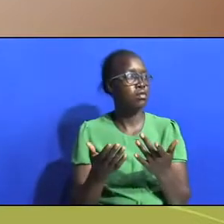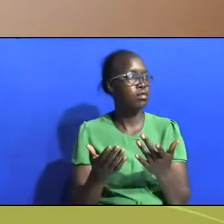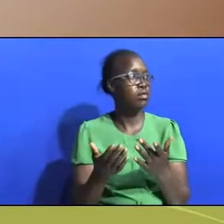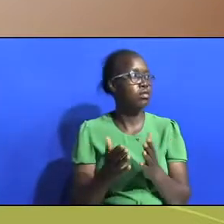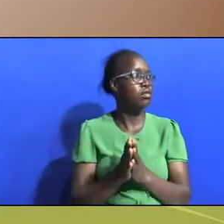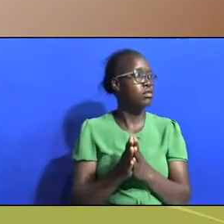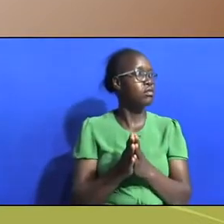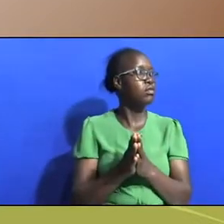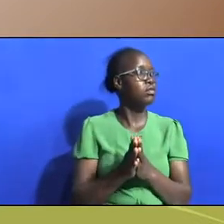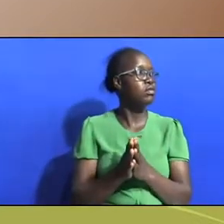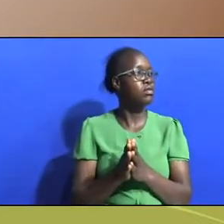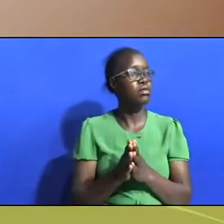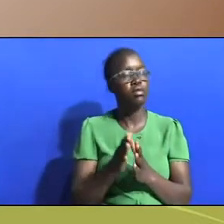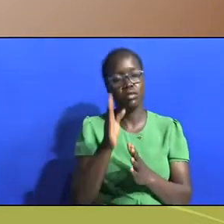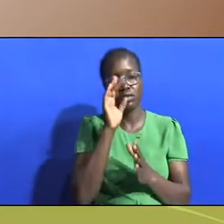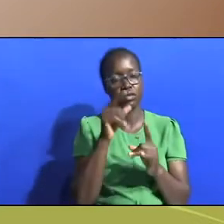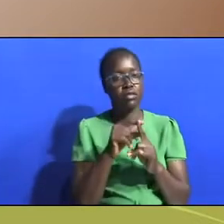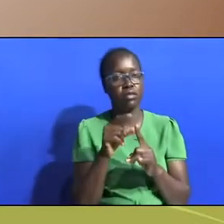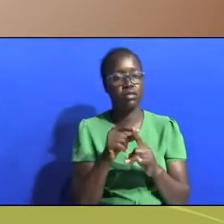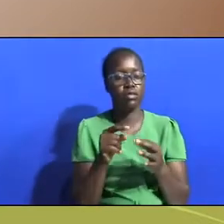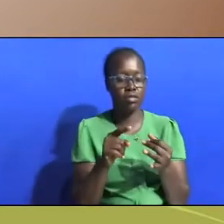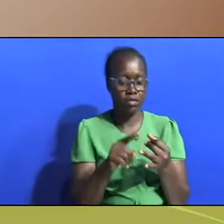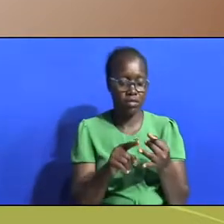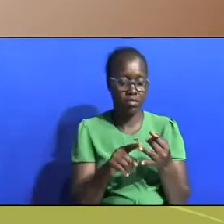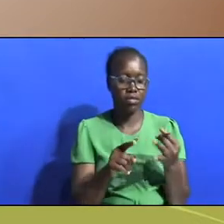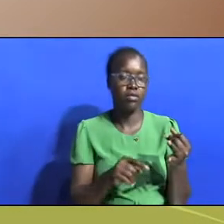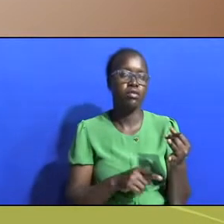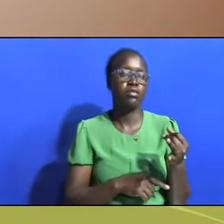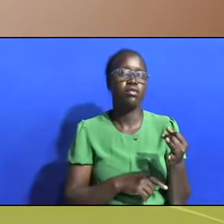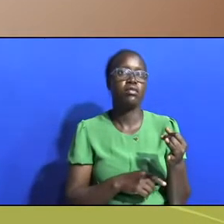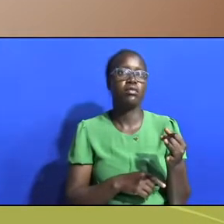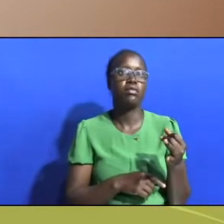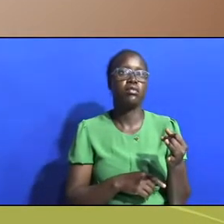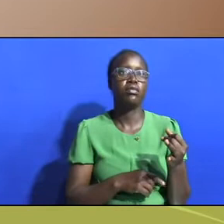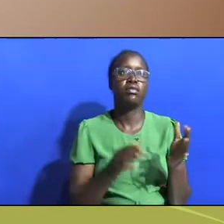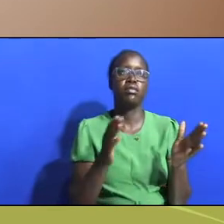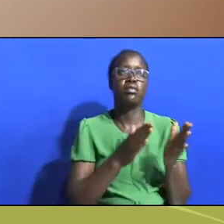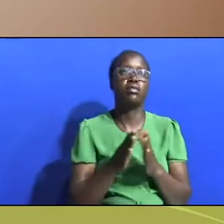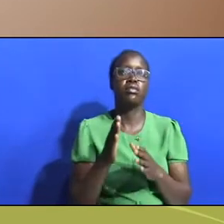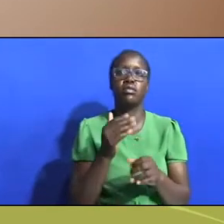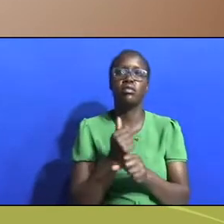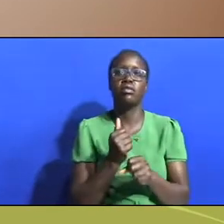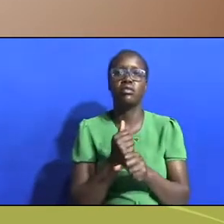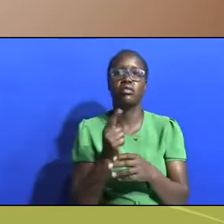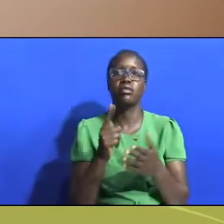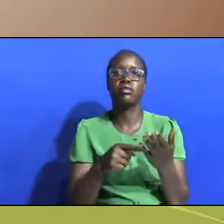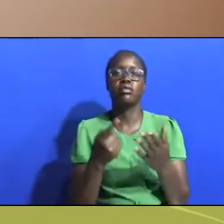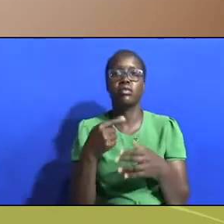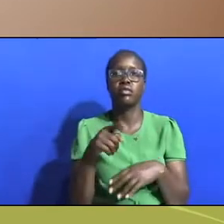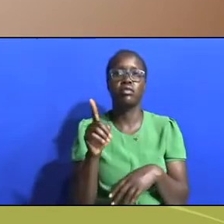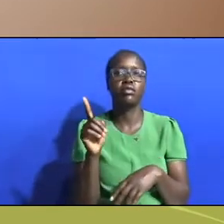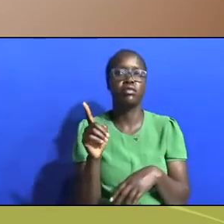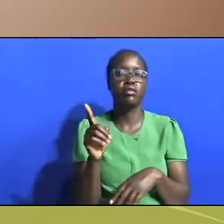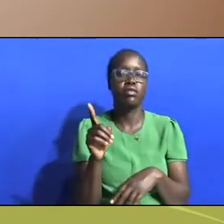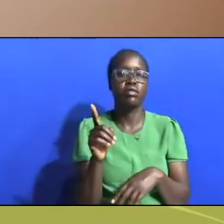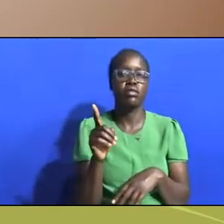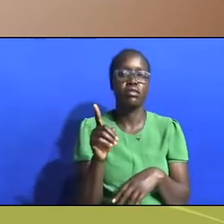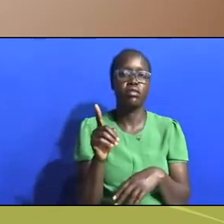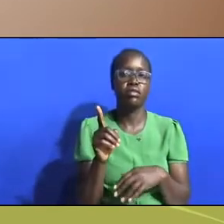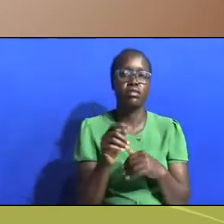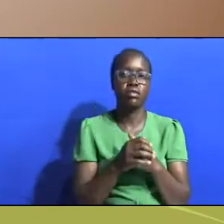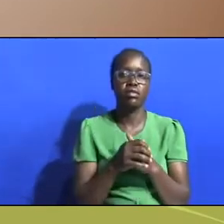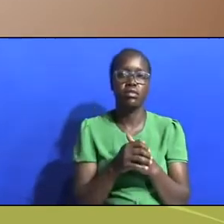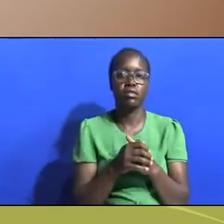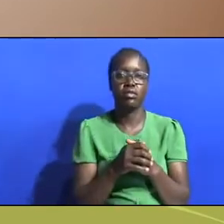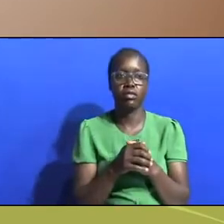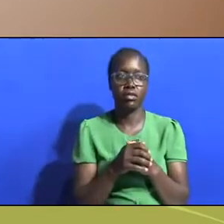Bible, because this is God's word. And then number two, plan to do what is right. What is number two?